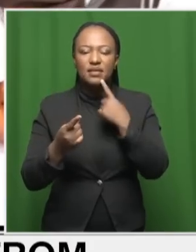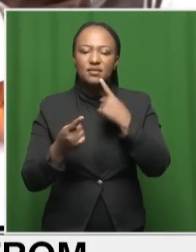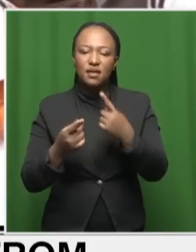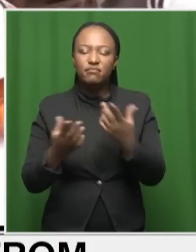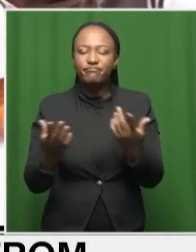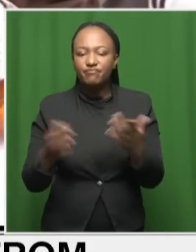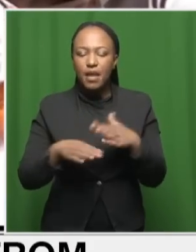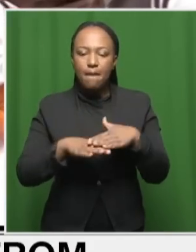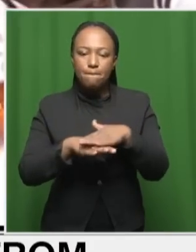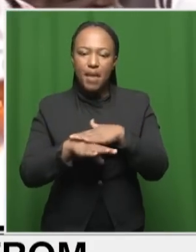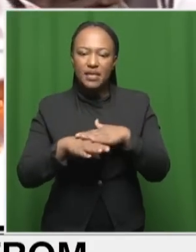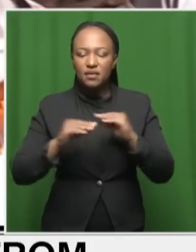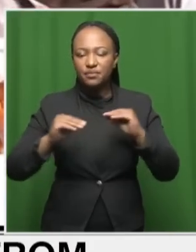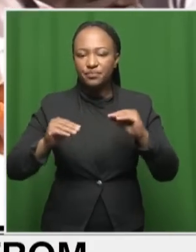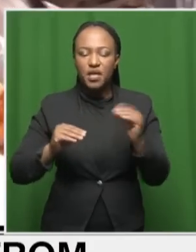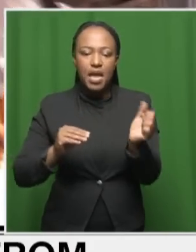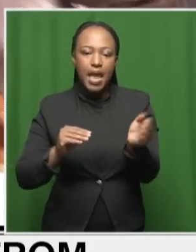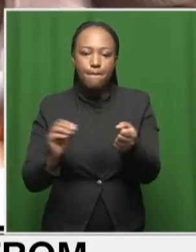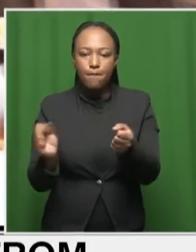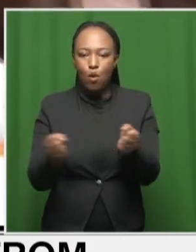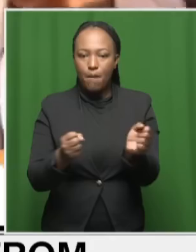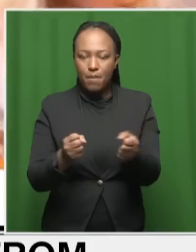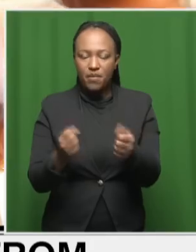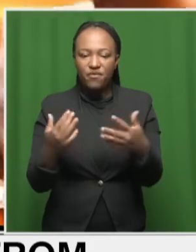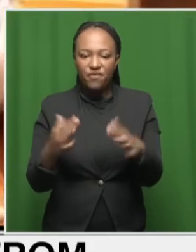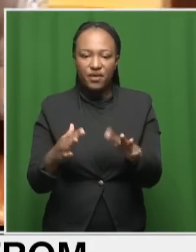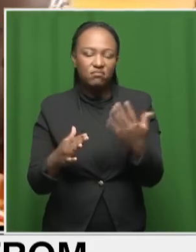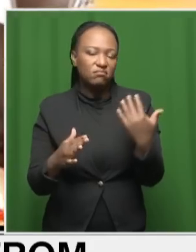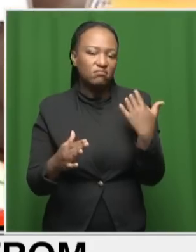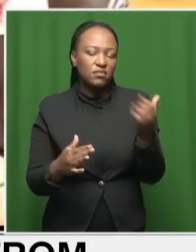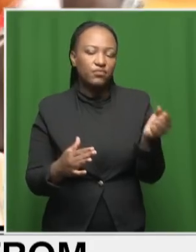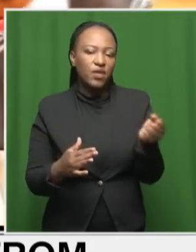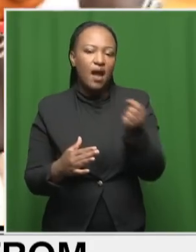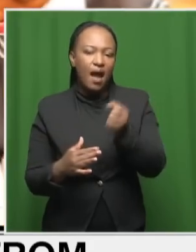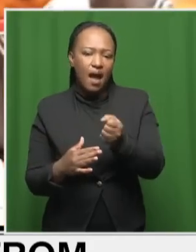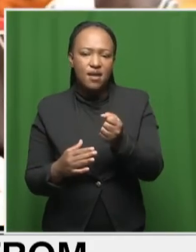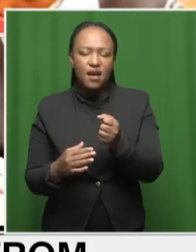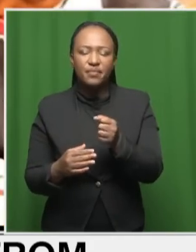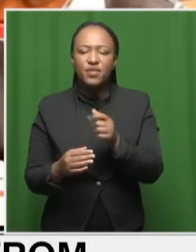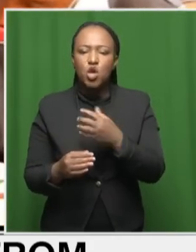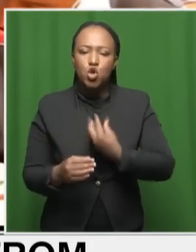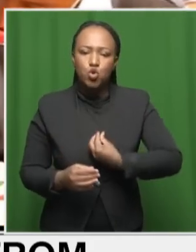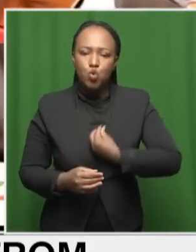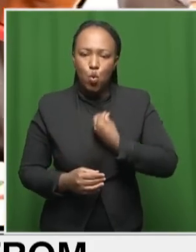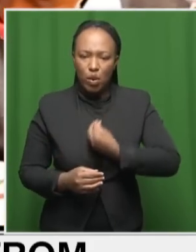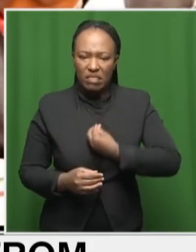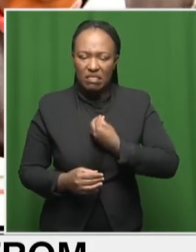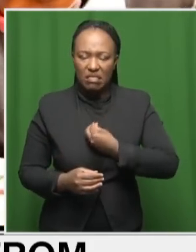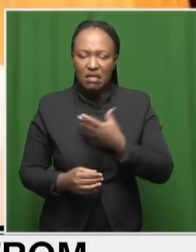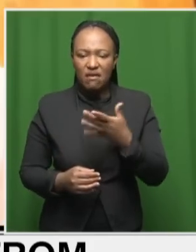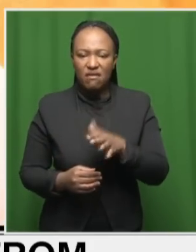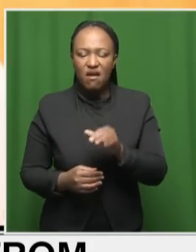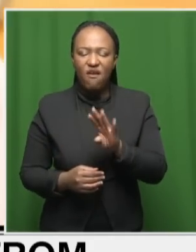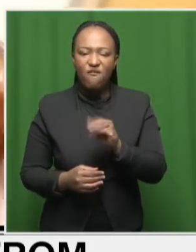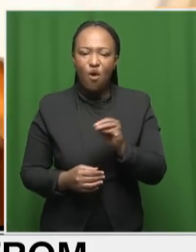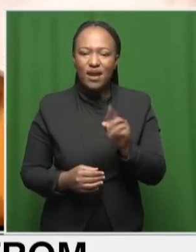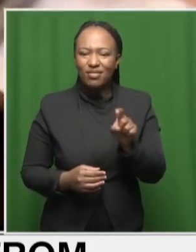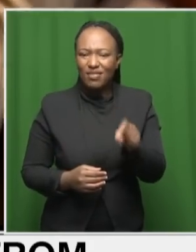the Basic Education Employment Initiative, which hired hundreds of thousands of youth. I think it was 400,000 youth at one